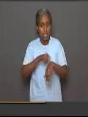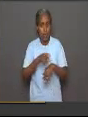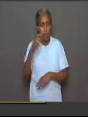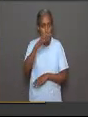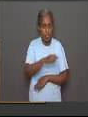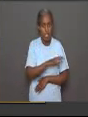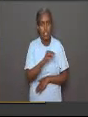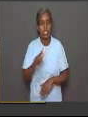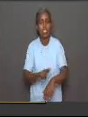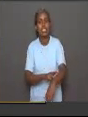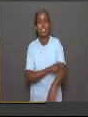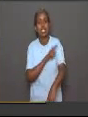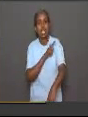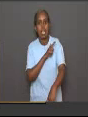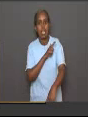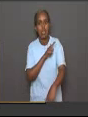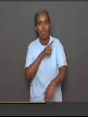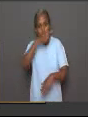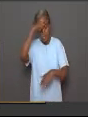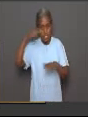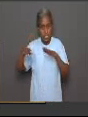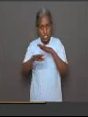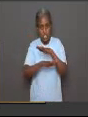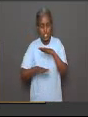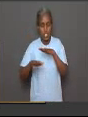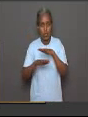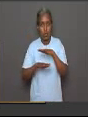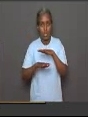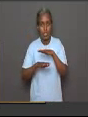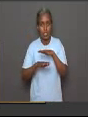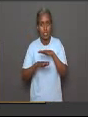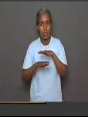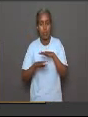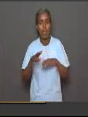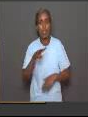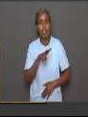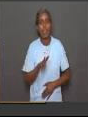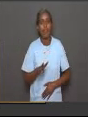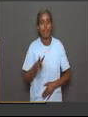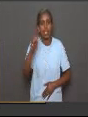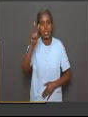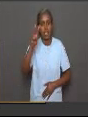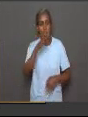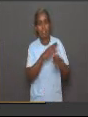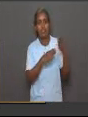and the length of the shadow cast by a vertical stick.